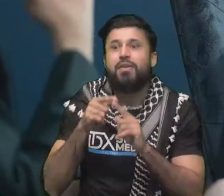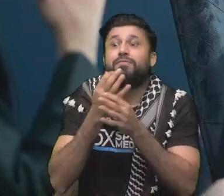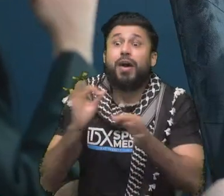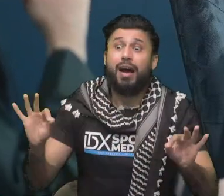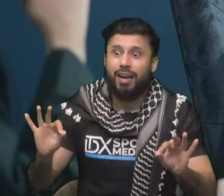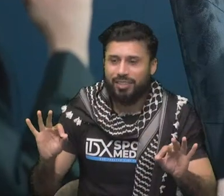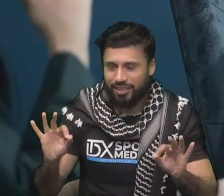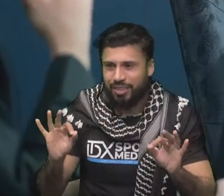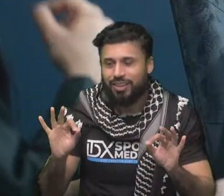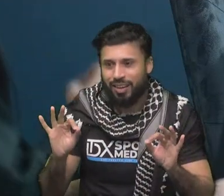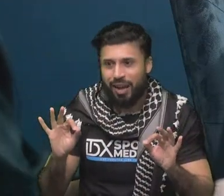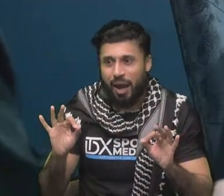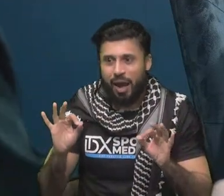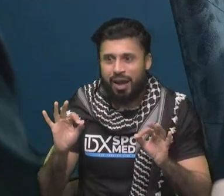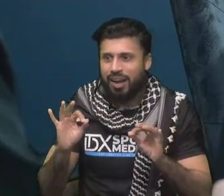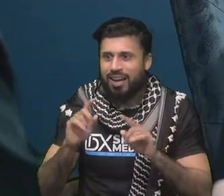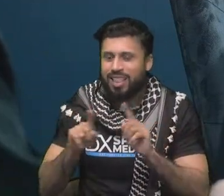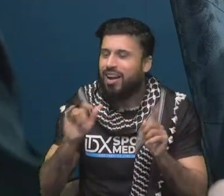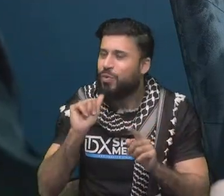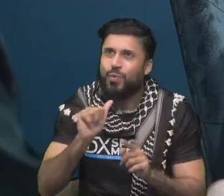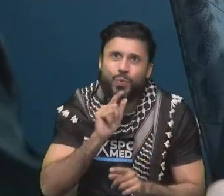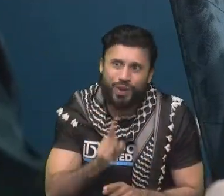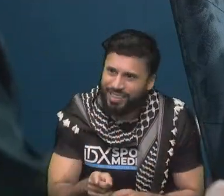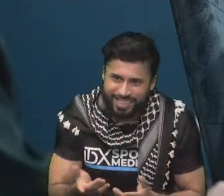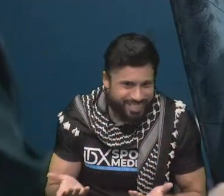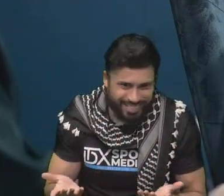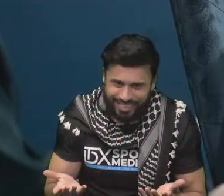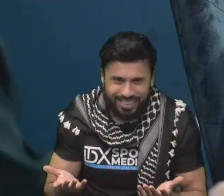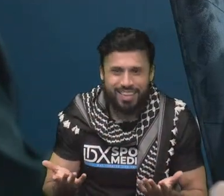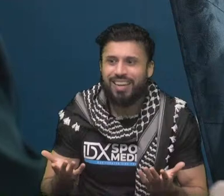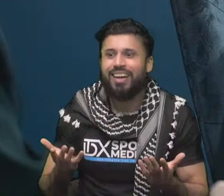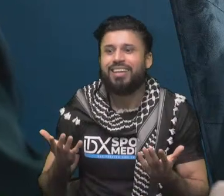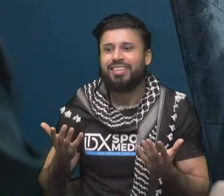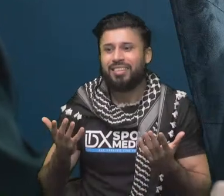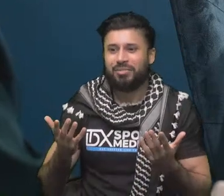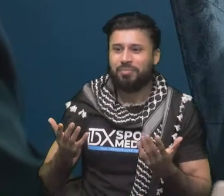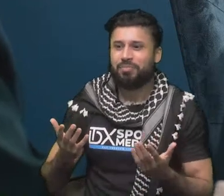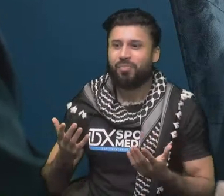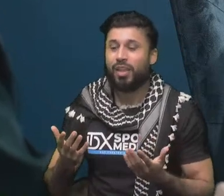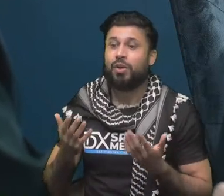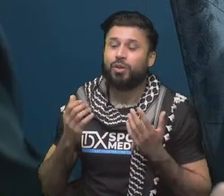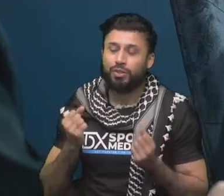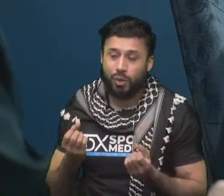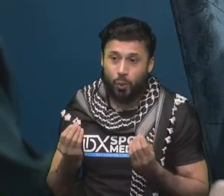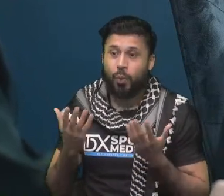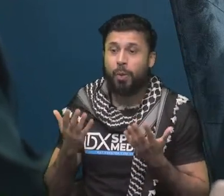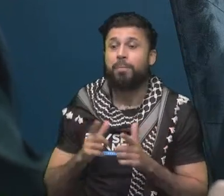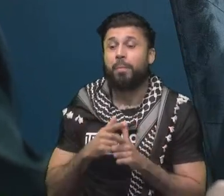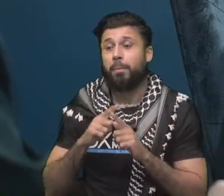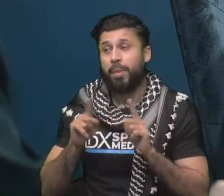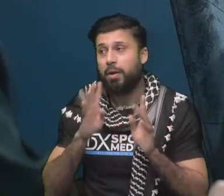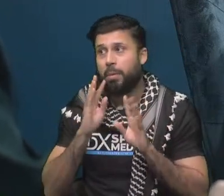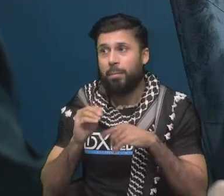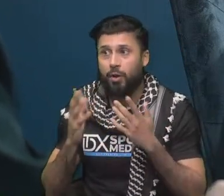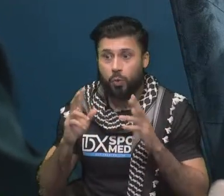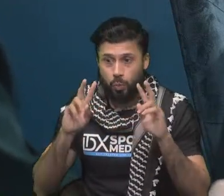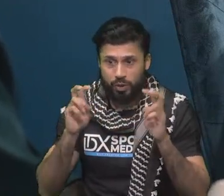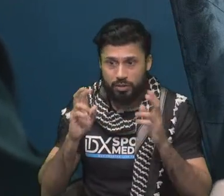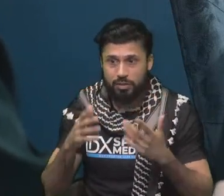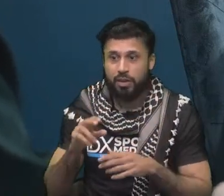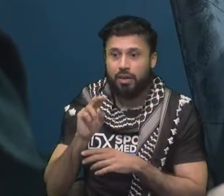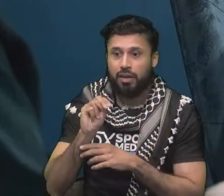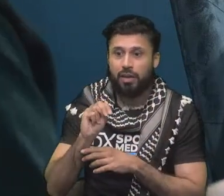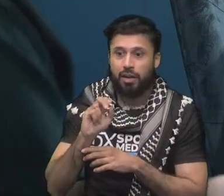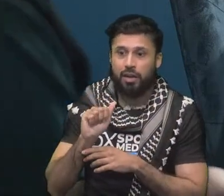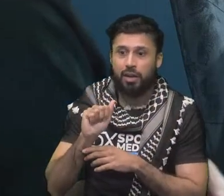exits out of every difficulty, basically. In his book, I'lam al-Muqqa'in, he has almost like one-third of